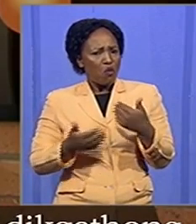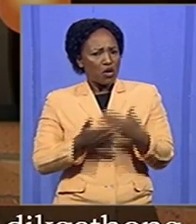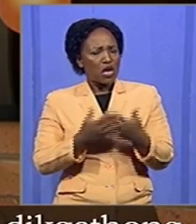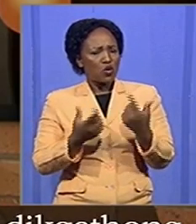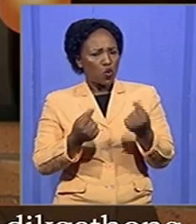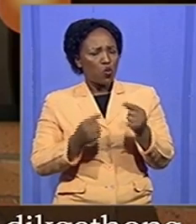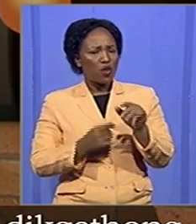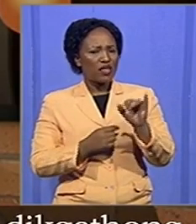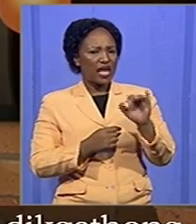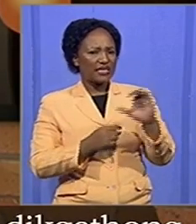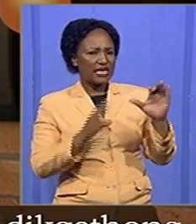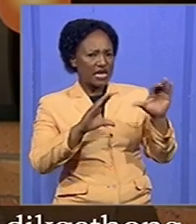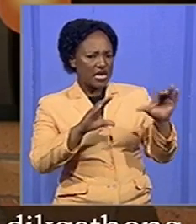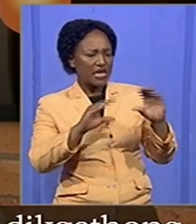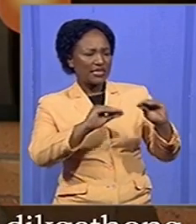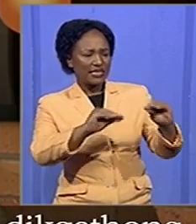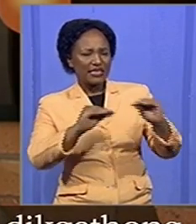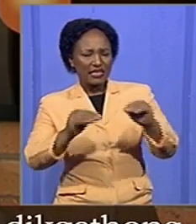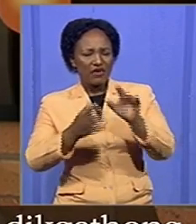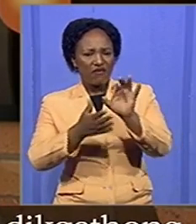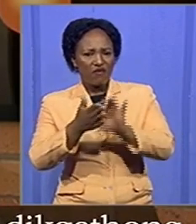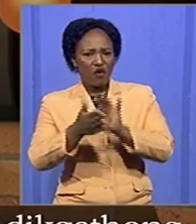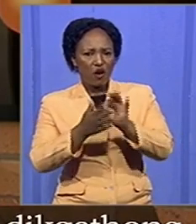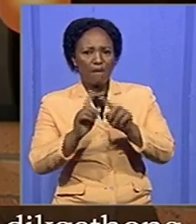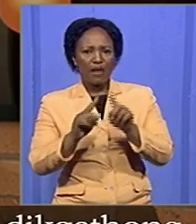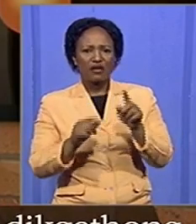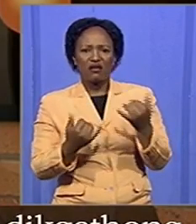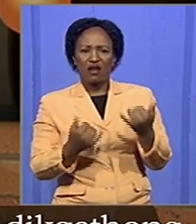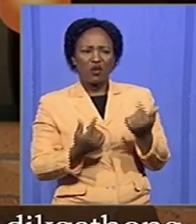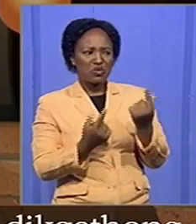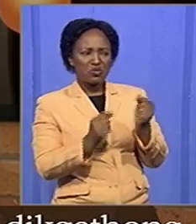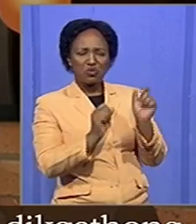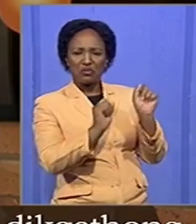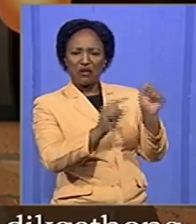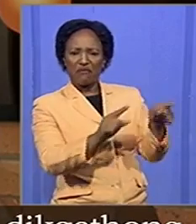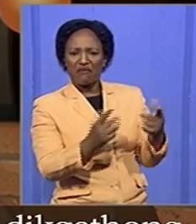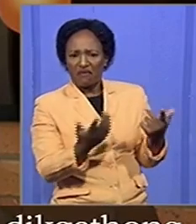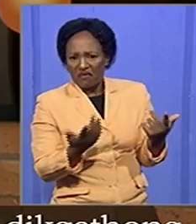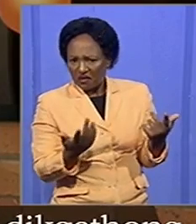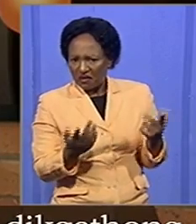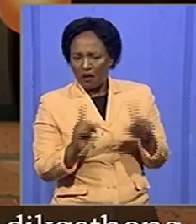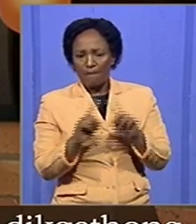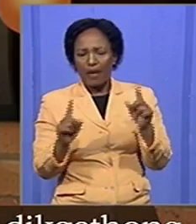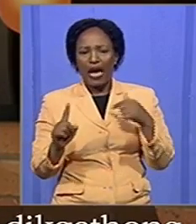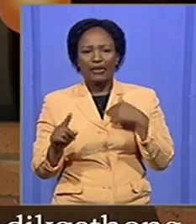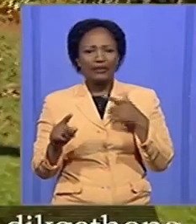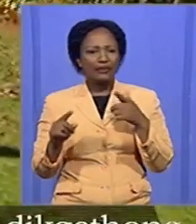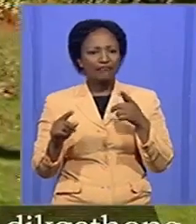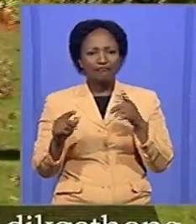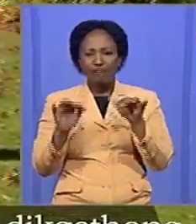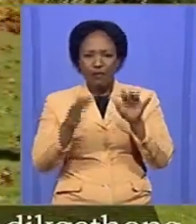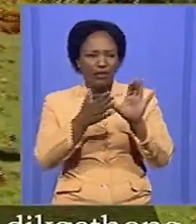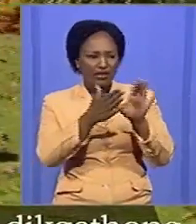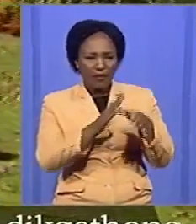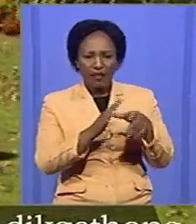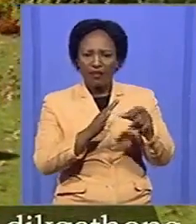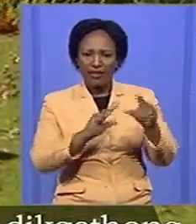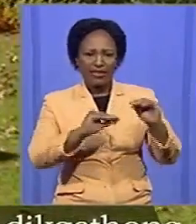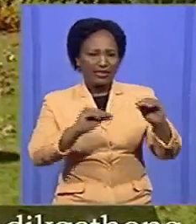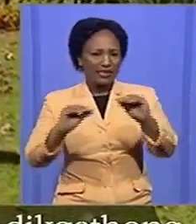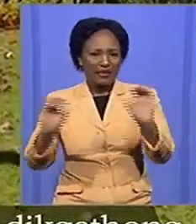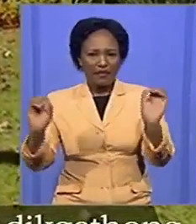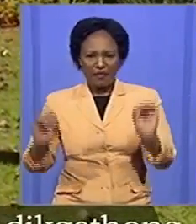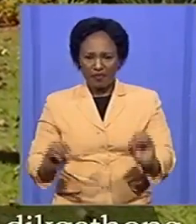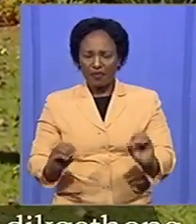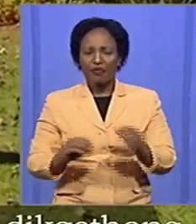with IEC, but this time they are doing it on their own, but they are unable to reach our people. Bangwe ba kaile fa molao